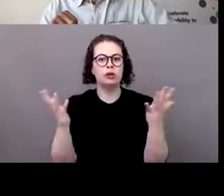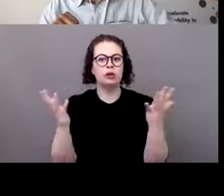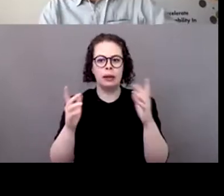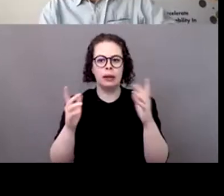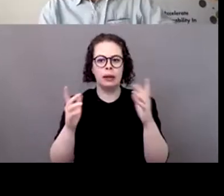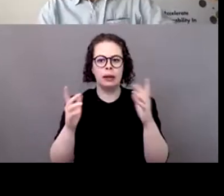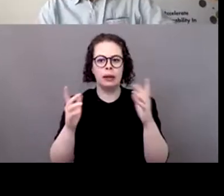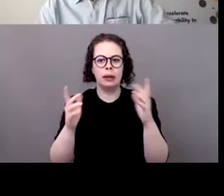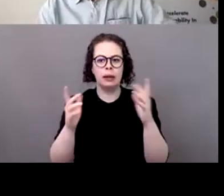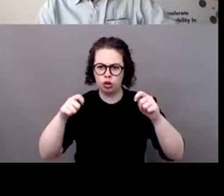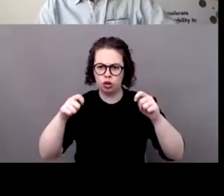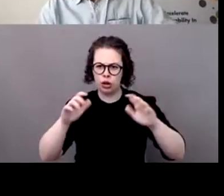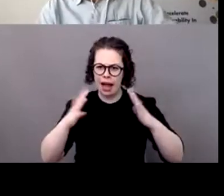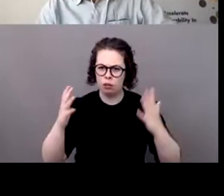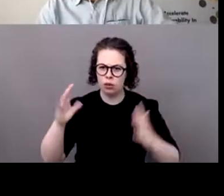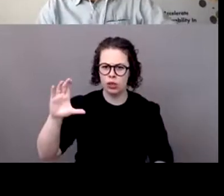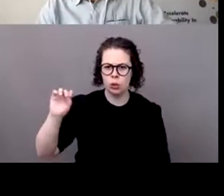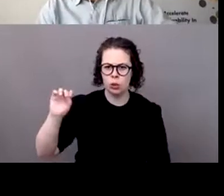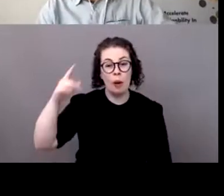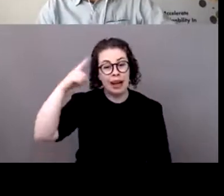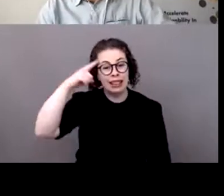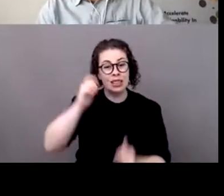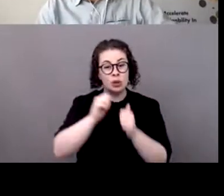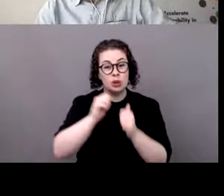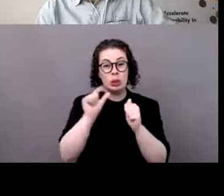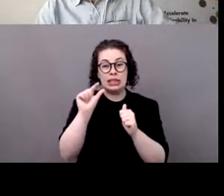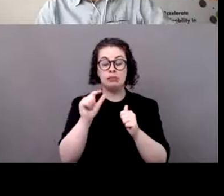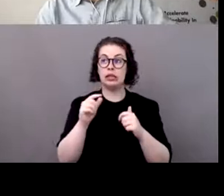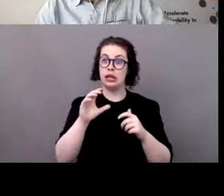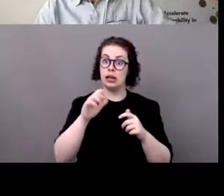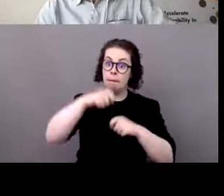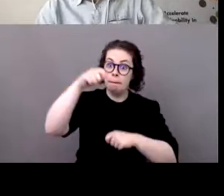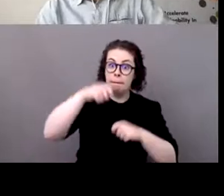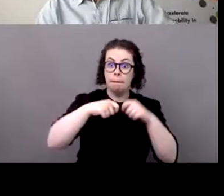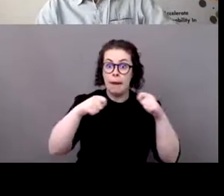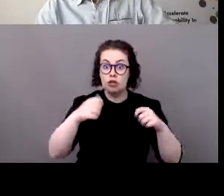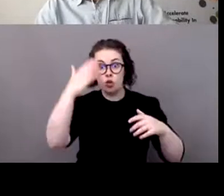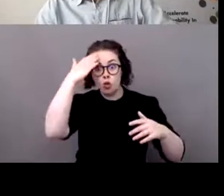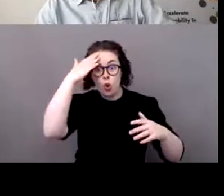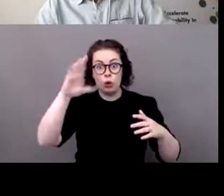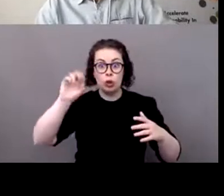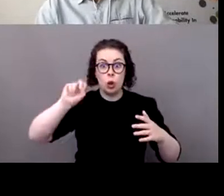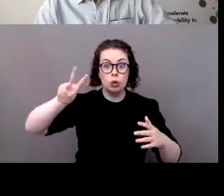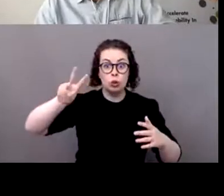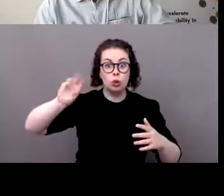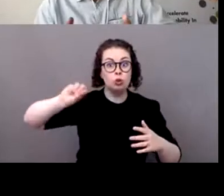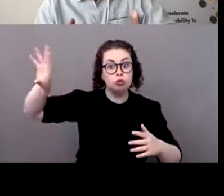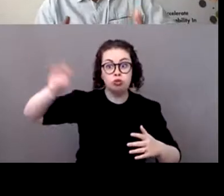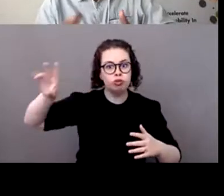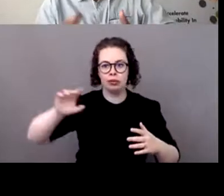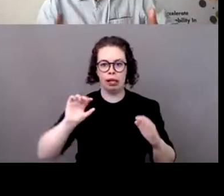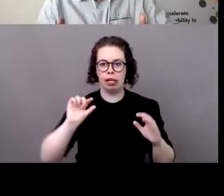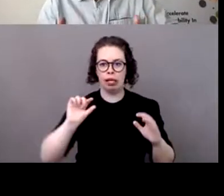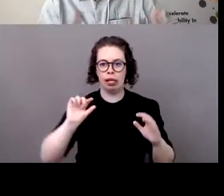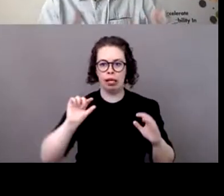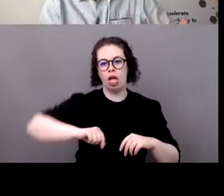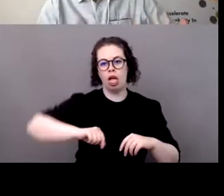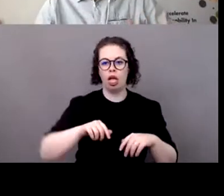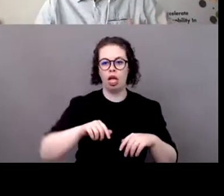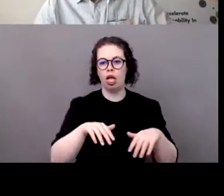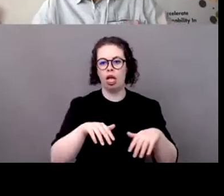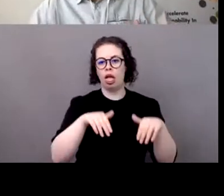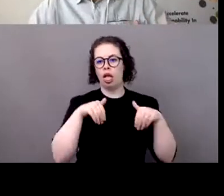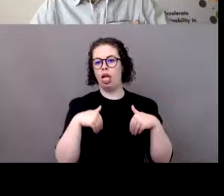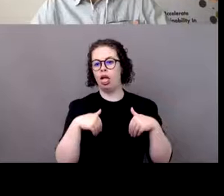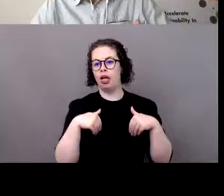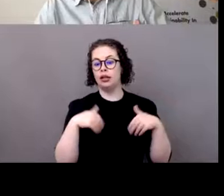still behind in some ways, that they don't necessarily measure for different reasons. So they don't know if their carbon is 100 or